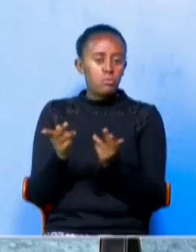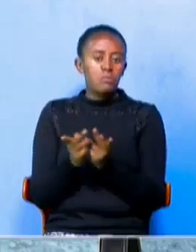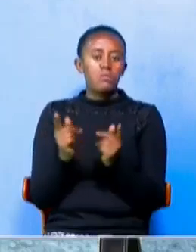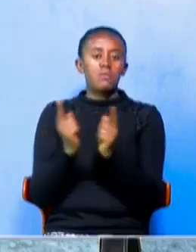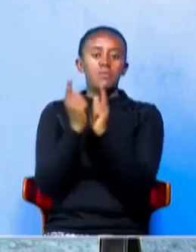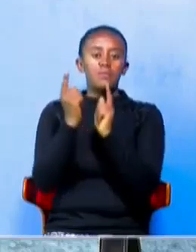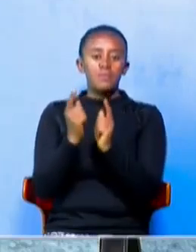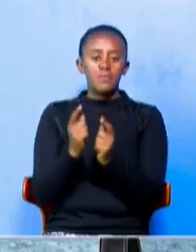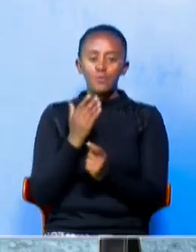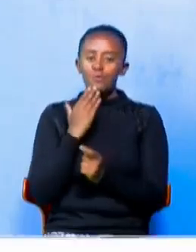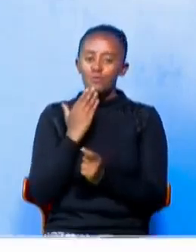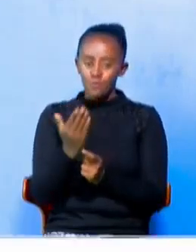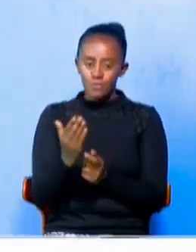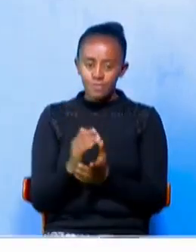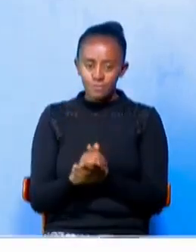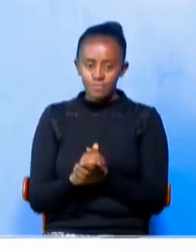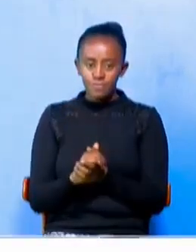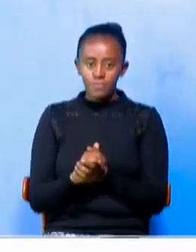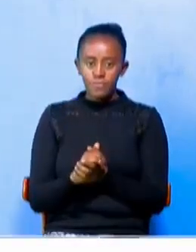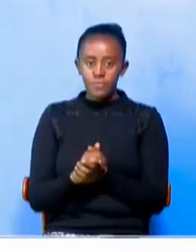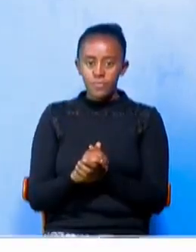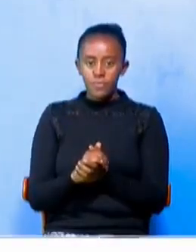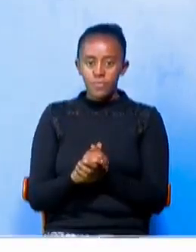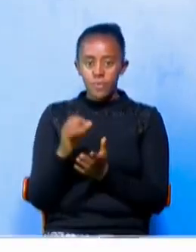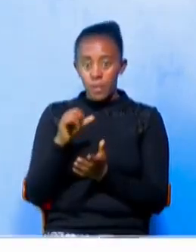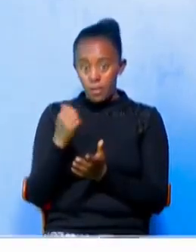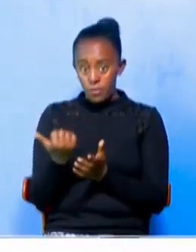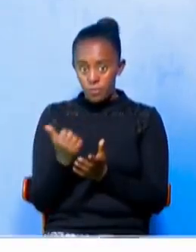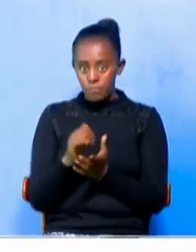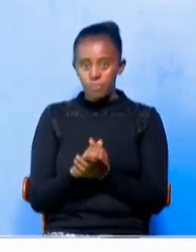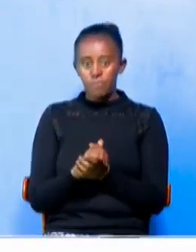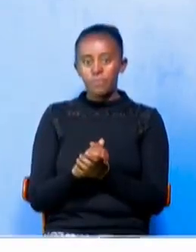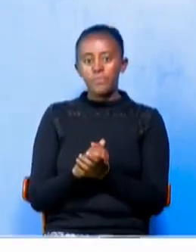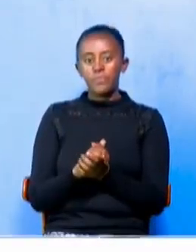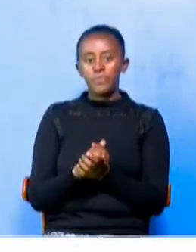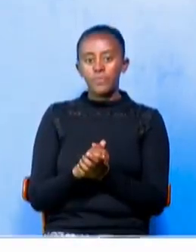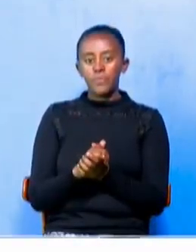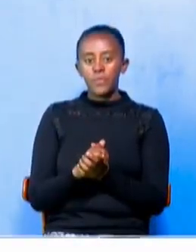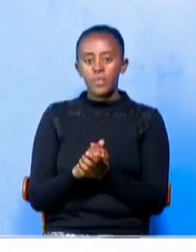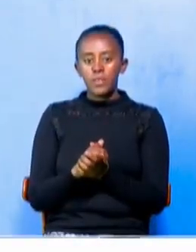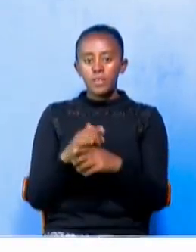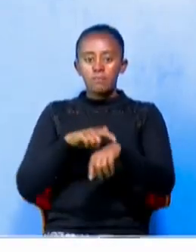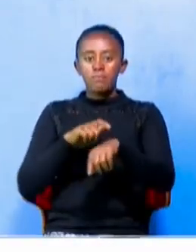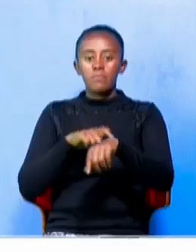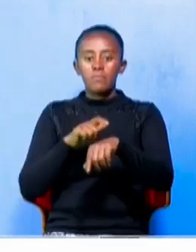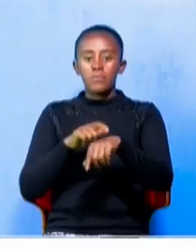Good. The other one is, when do